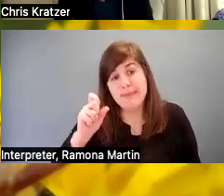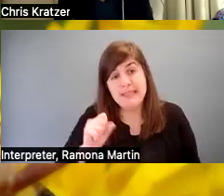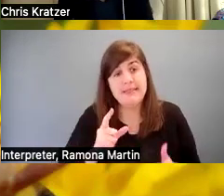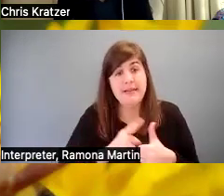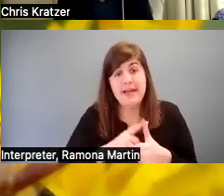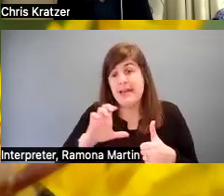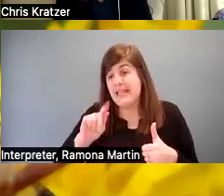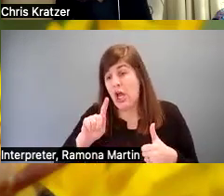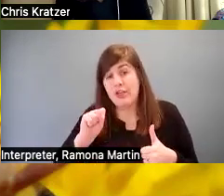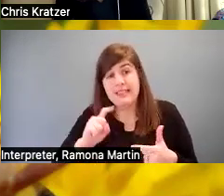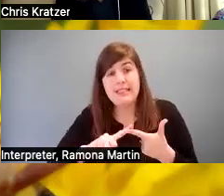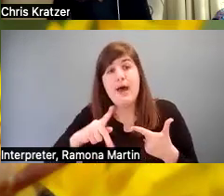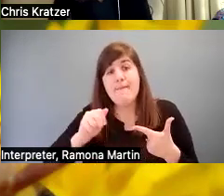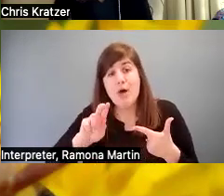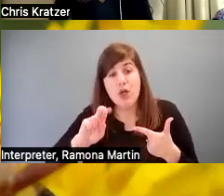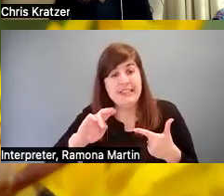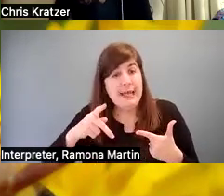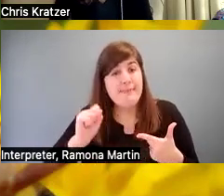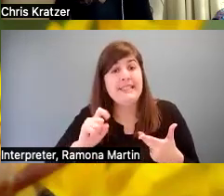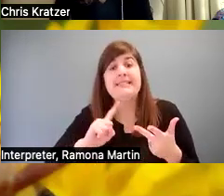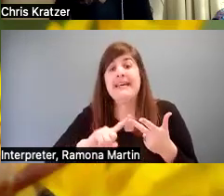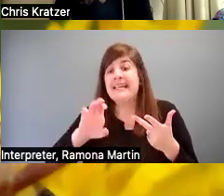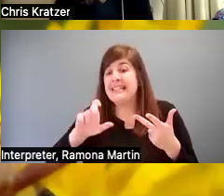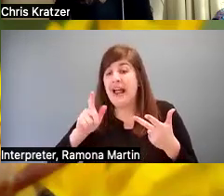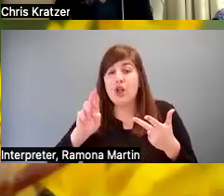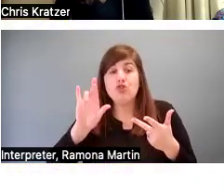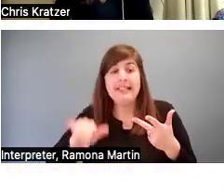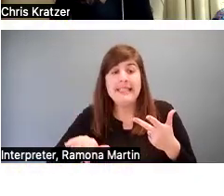parsnips, celery, and sunflowers.